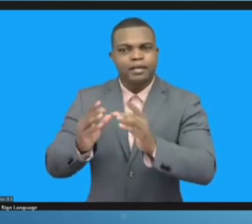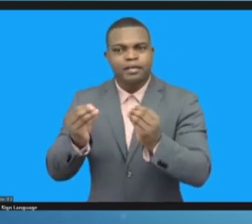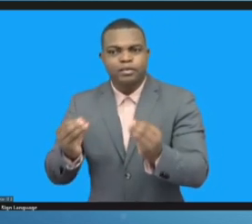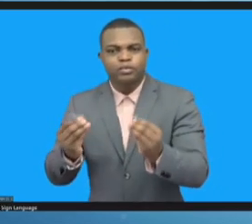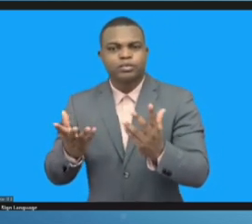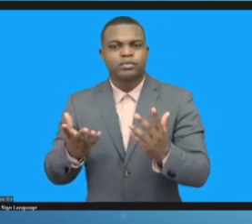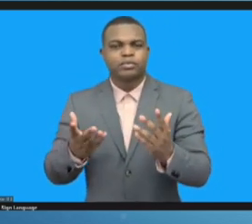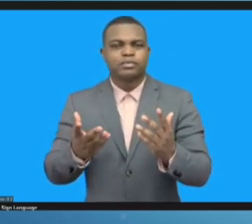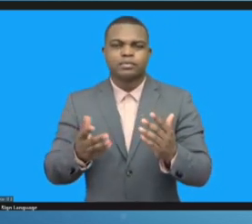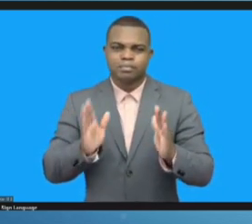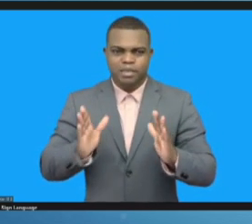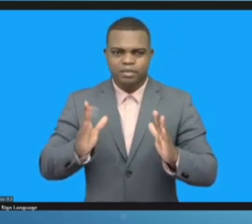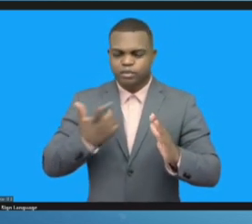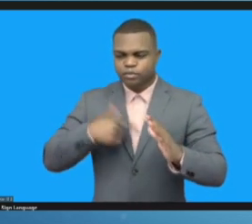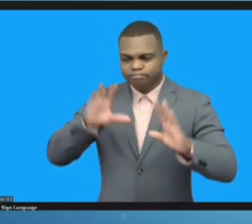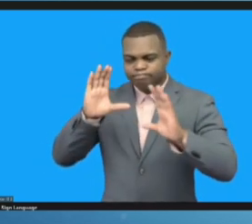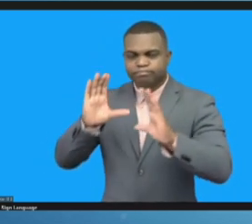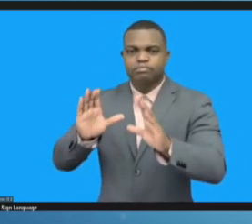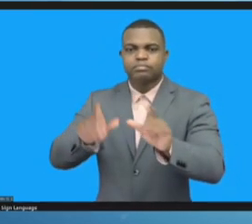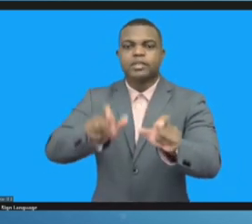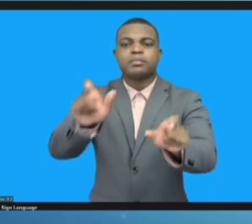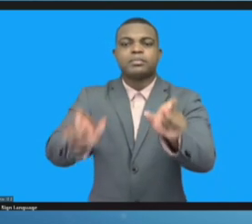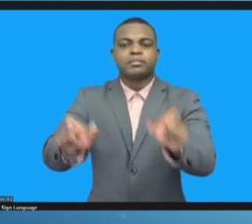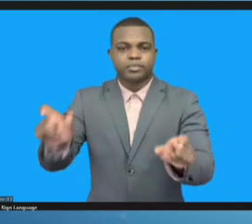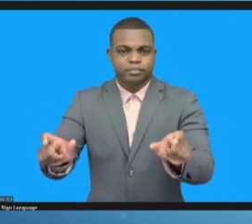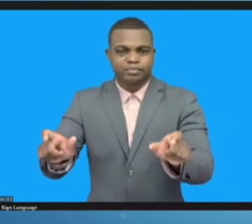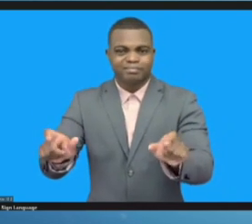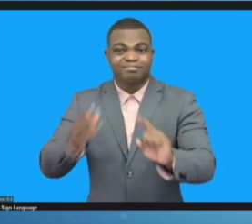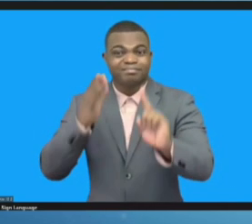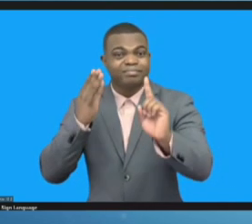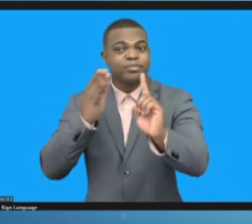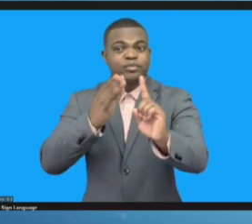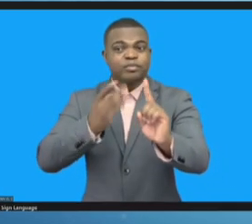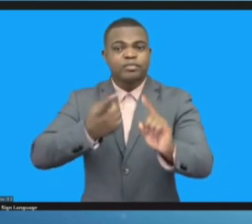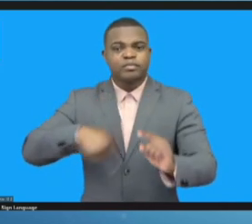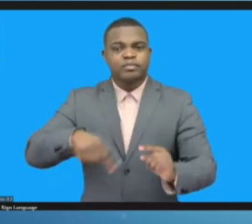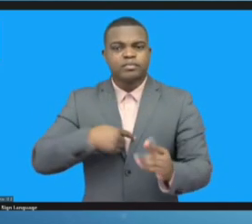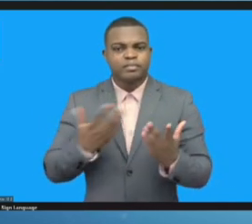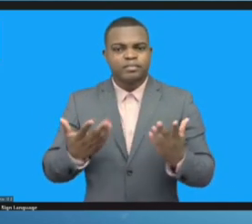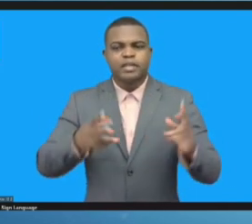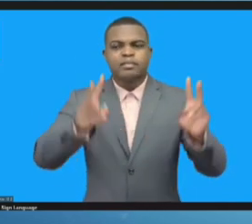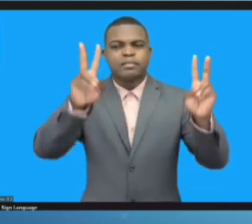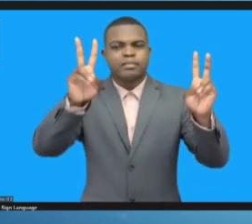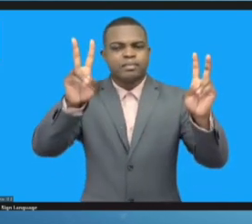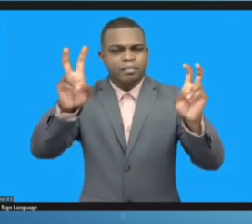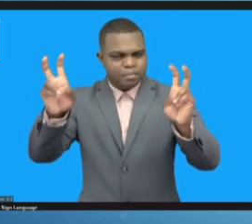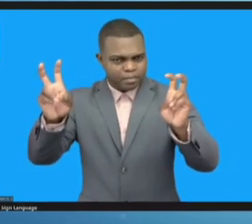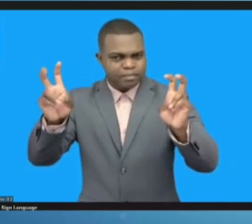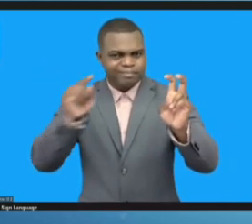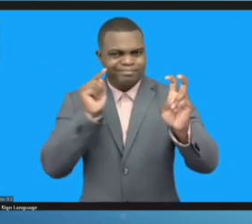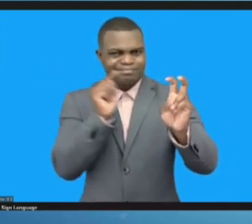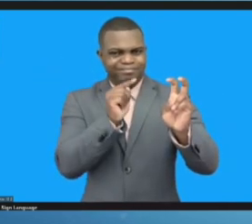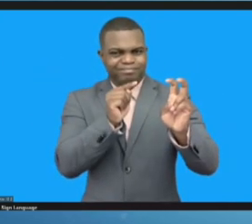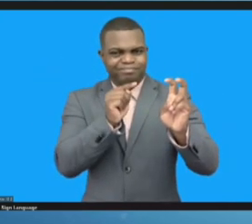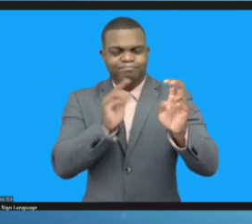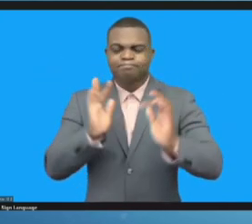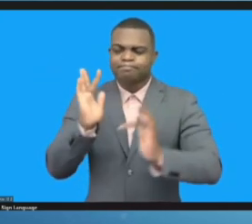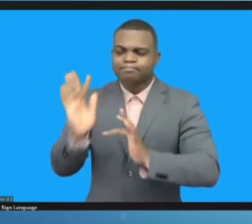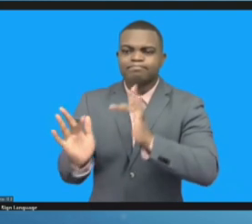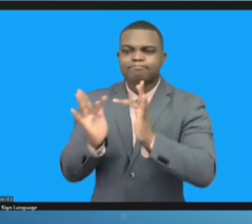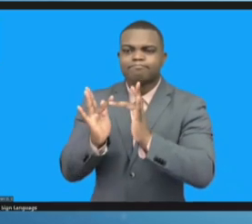common future. It is also the motivation behind my proposed Global Digital Compact on an open, free, inclusive, and secure